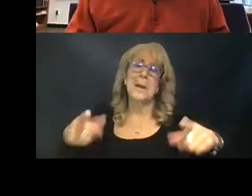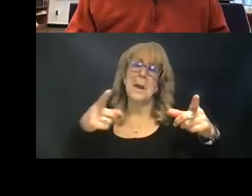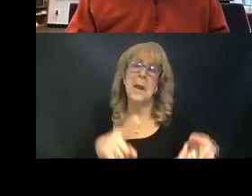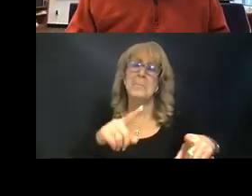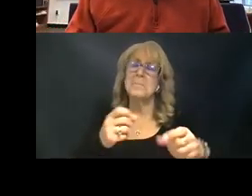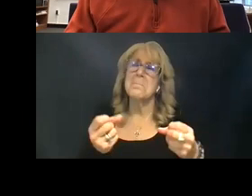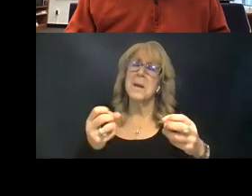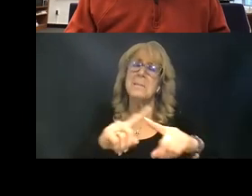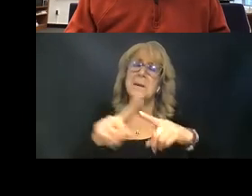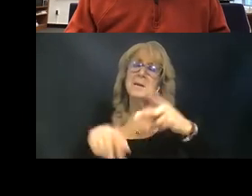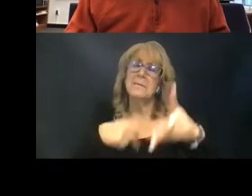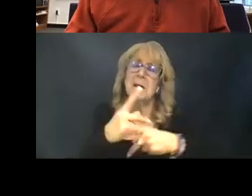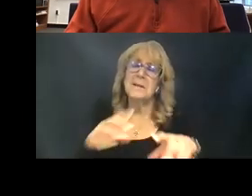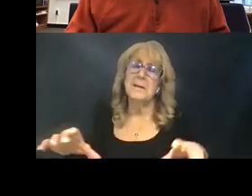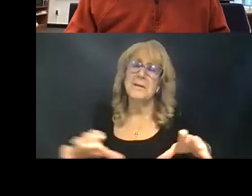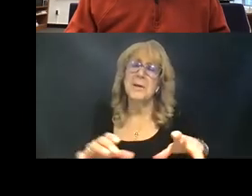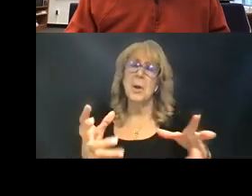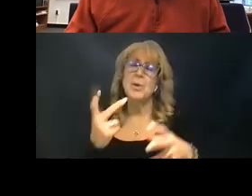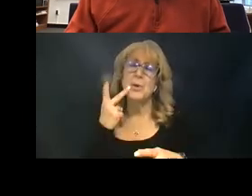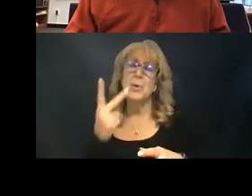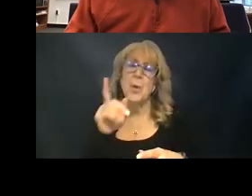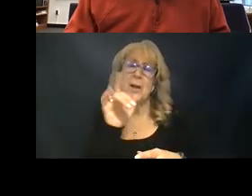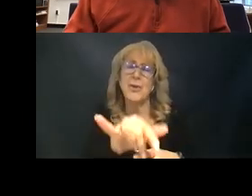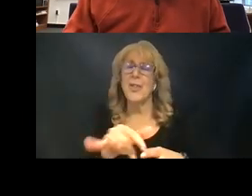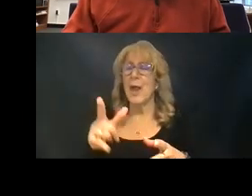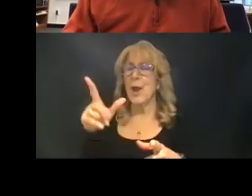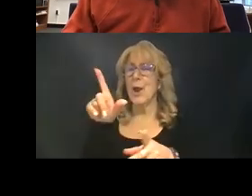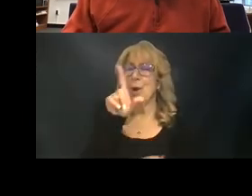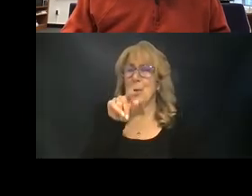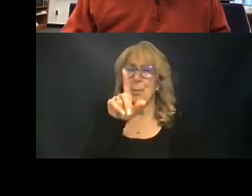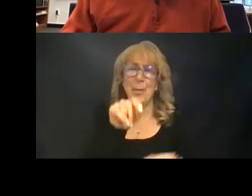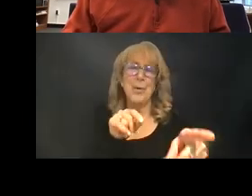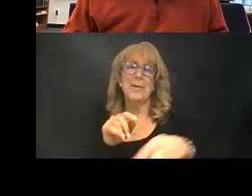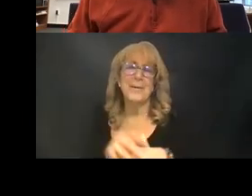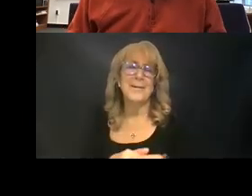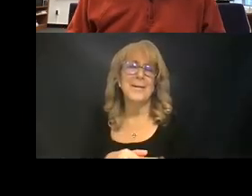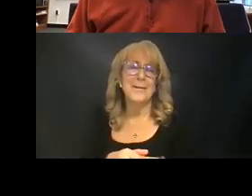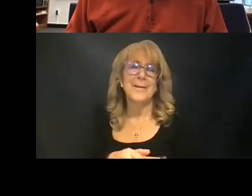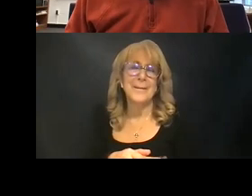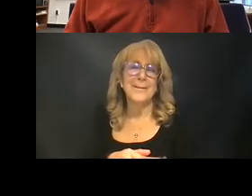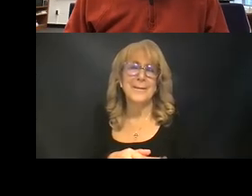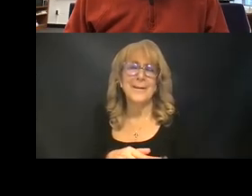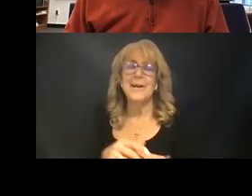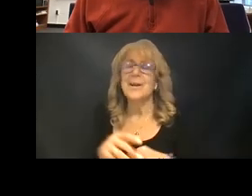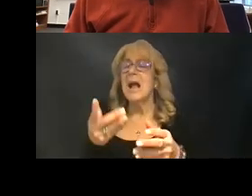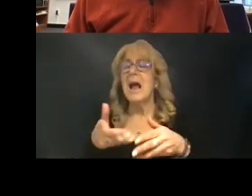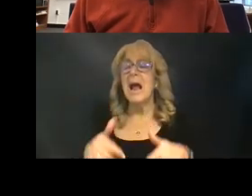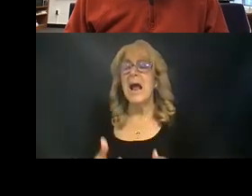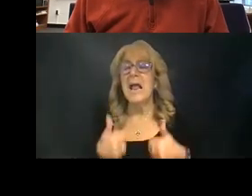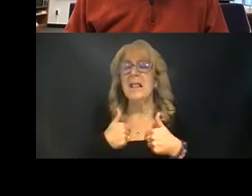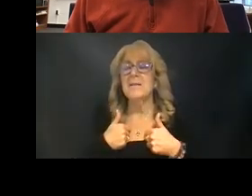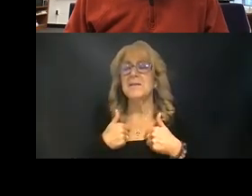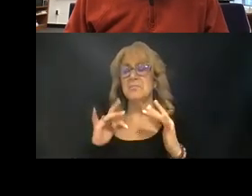watch this shorebird. It's called a phalarope. It lives in shallow water. And when it gets hungry, it spins